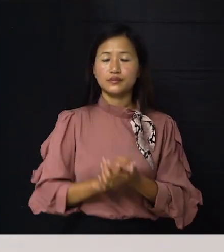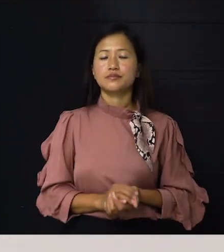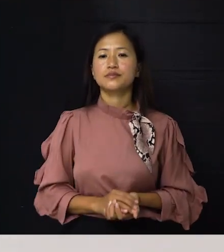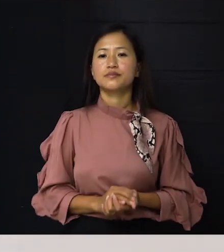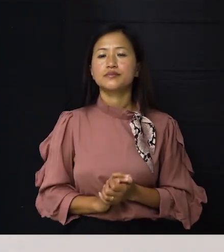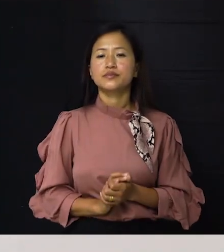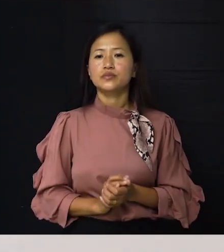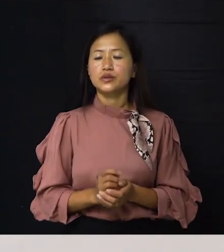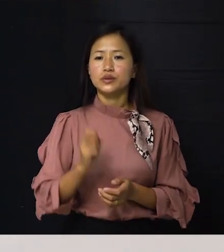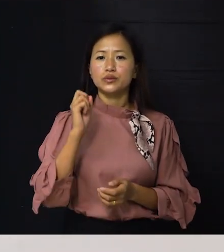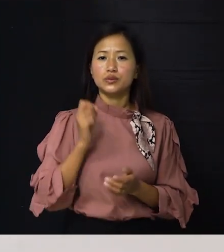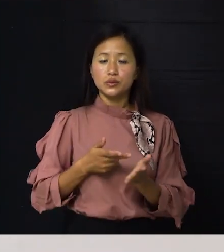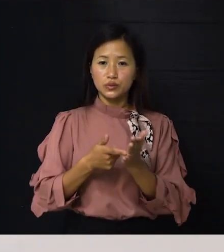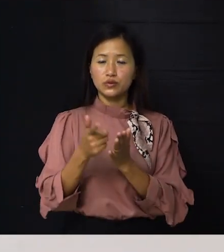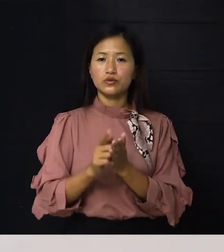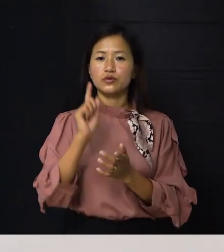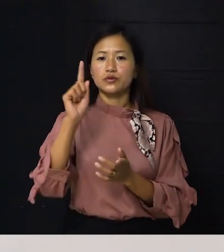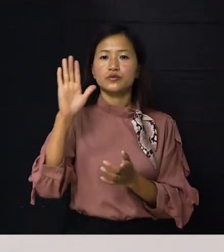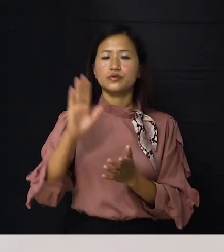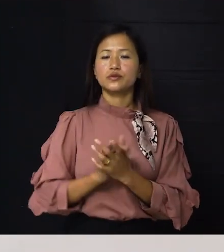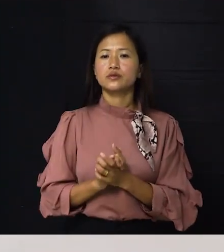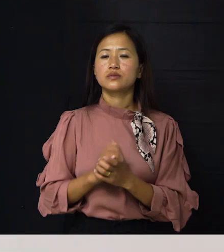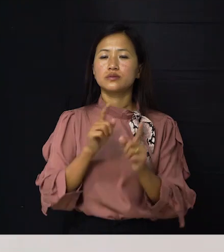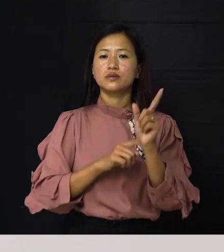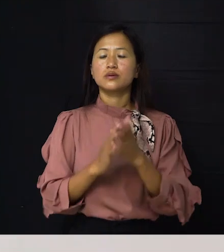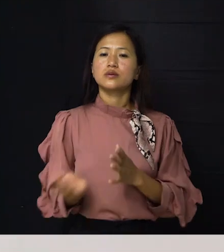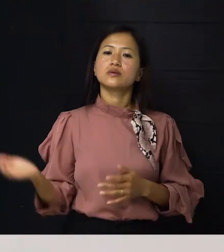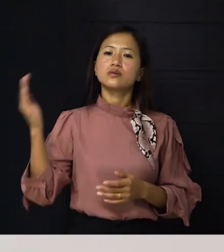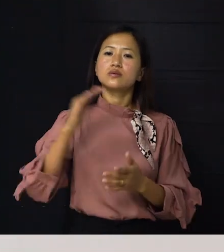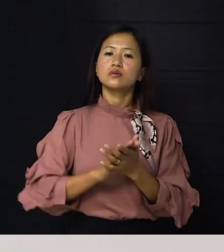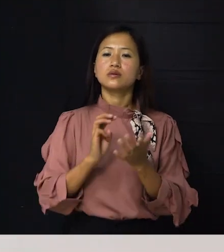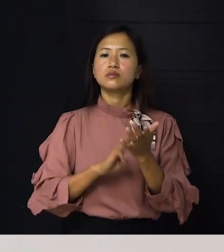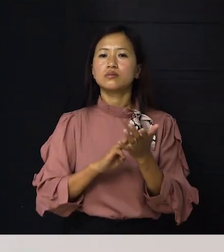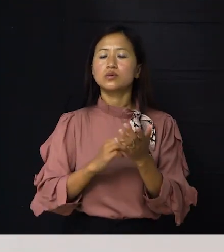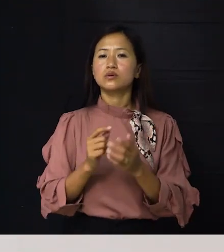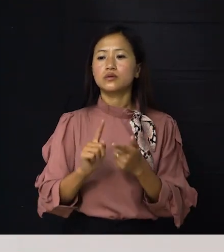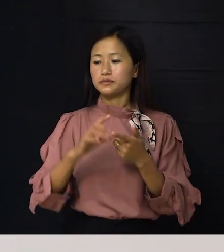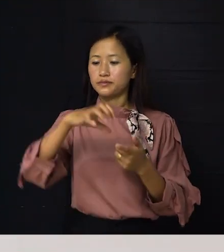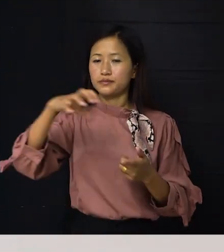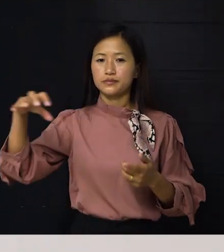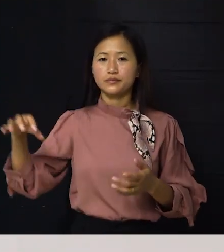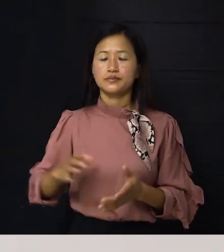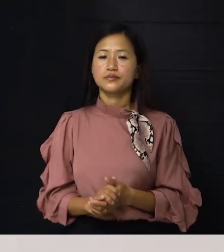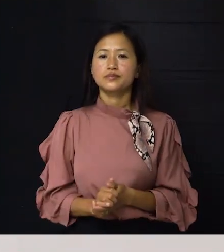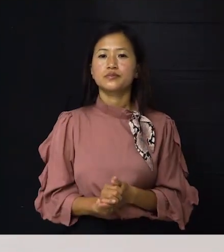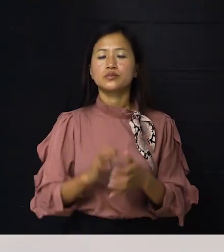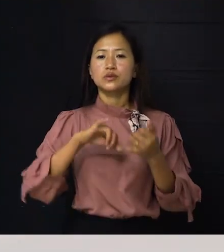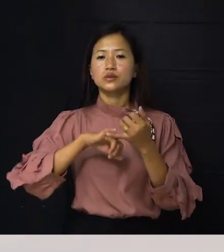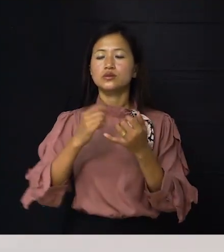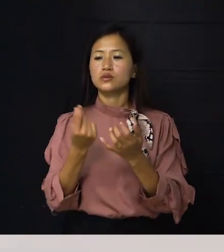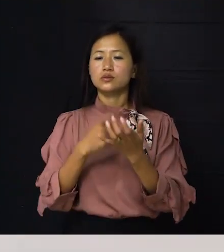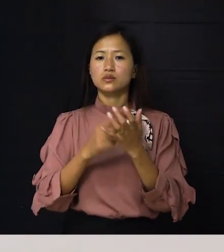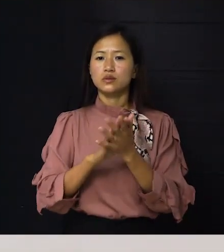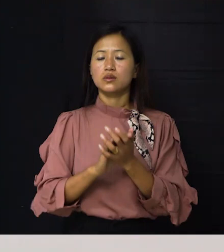he ruled for 15 years and then came back the Mughal Empire, right? So Shershah Suri,